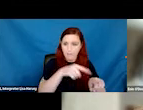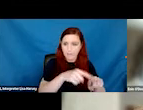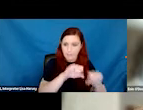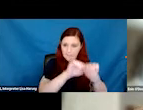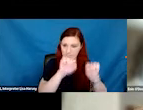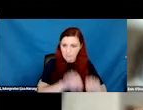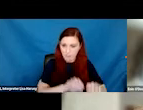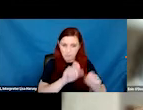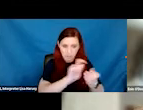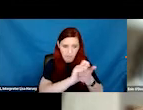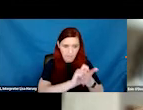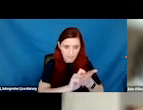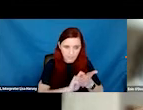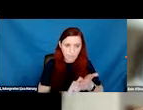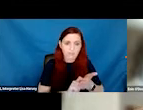of application.